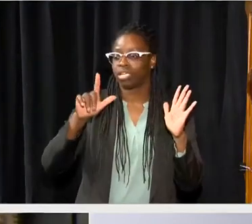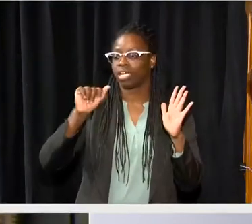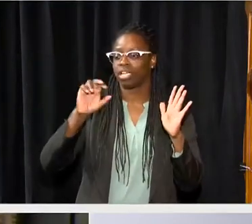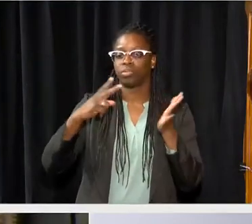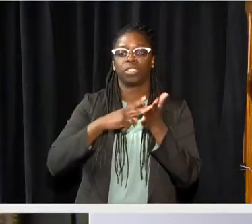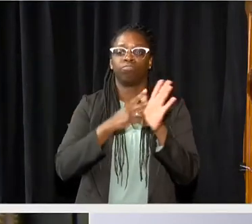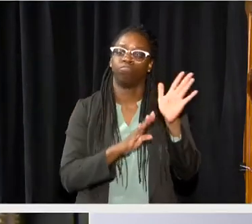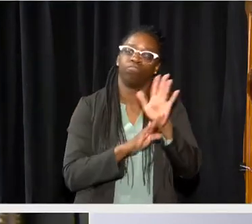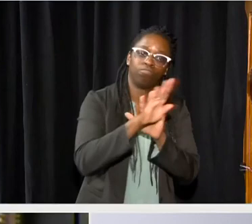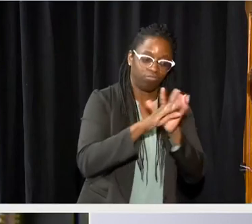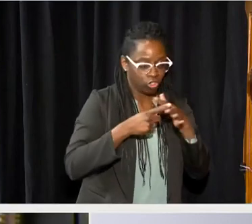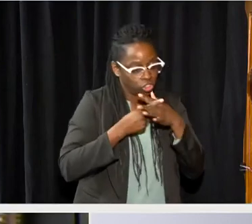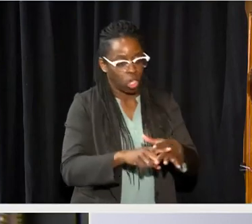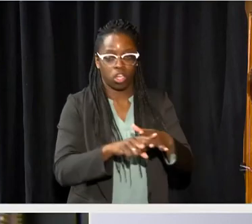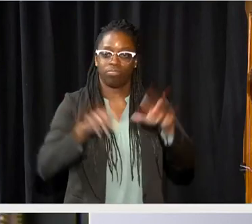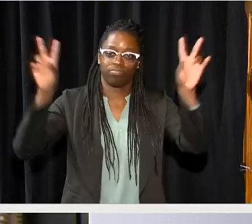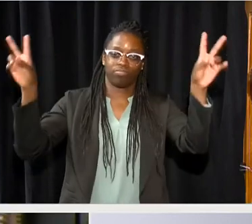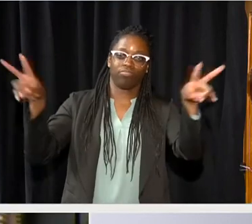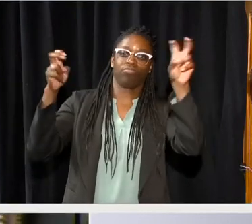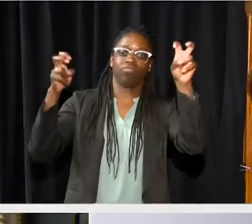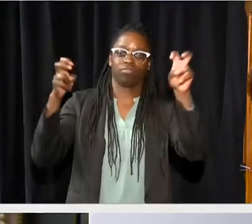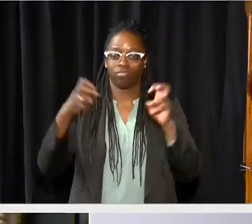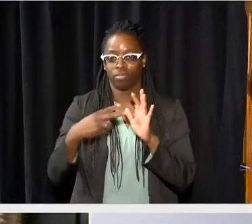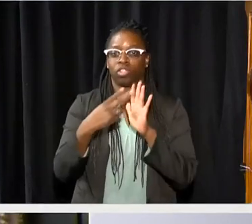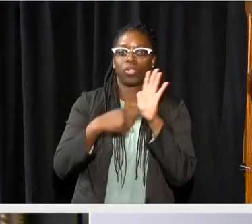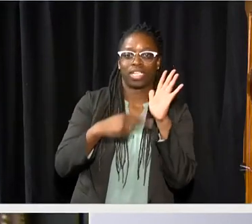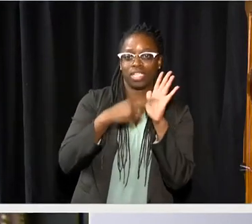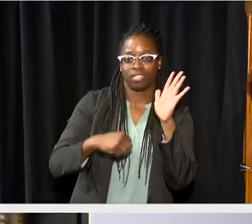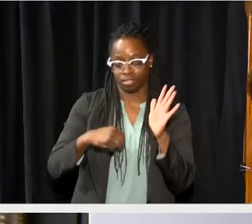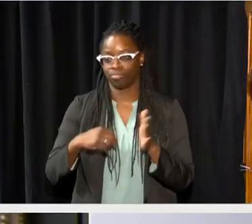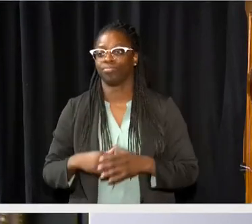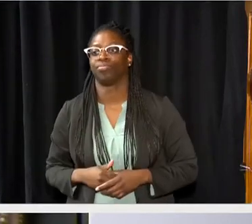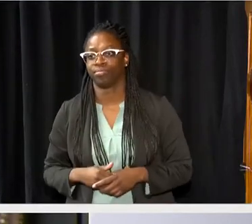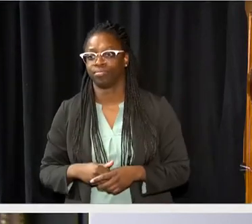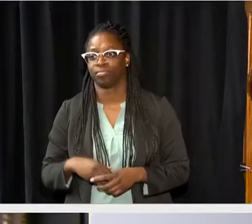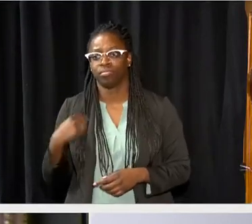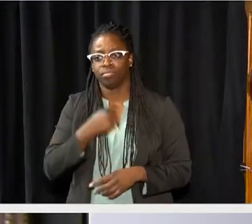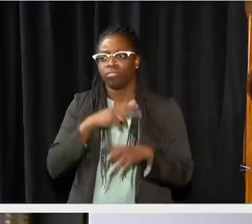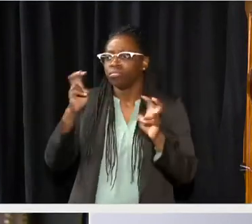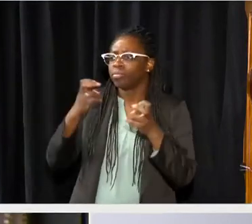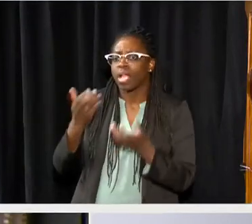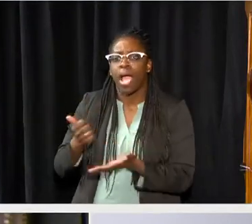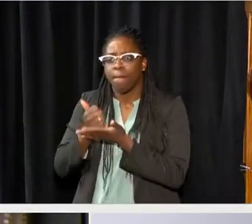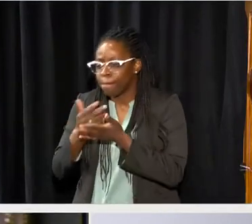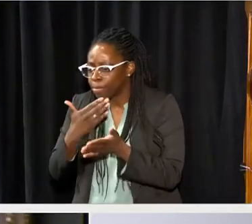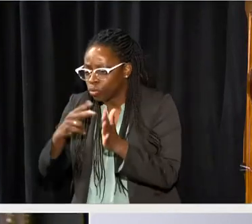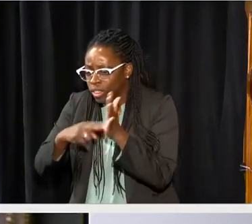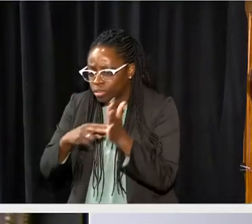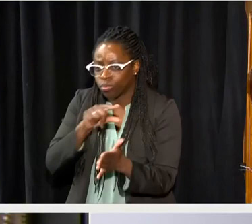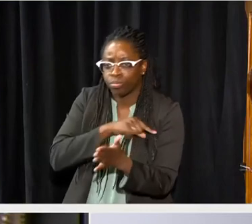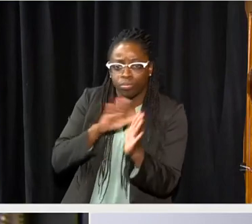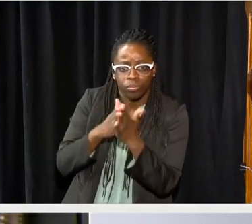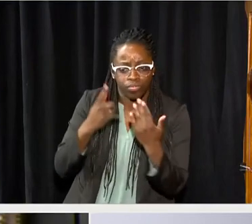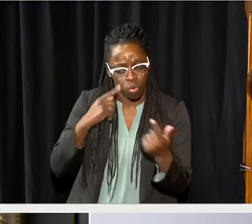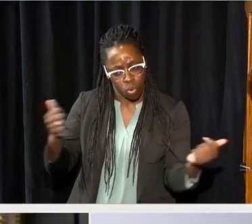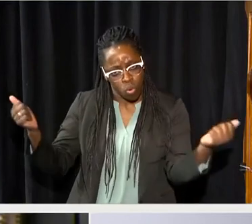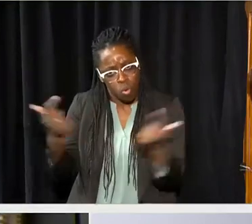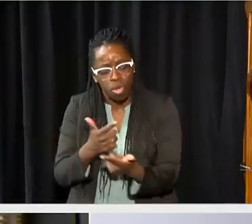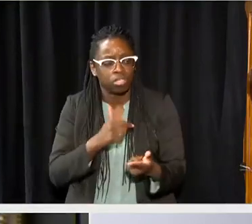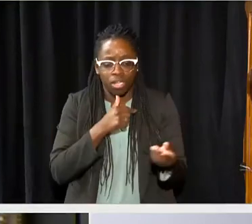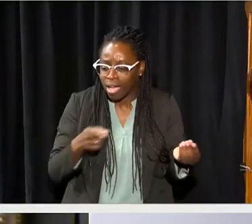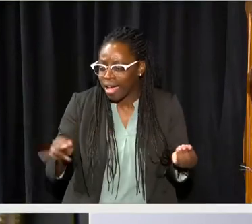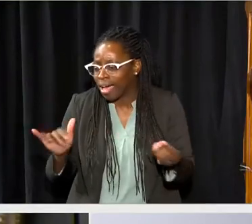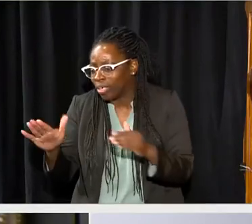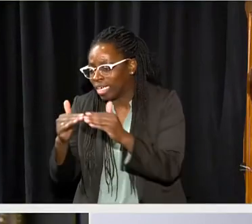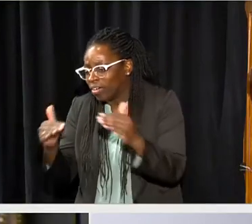budget investments, here's what we want to do. We will make best reading materials available to more districts. Schools that are using